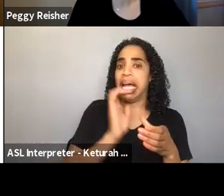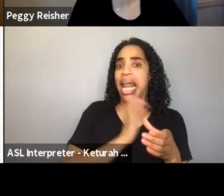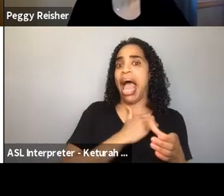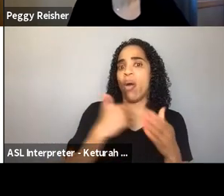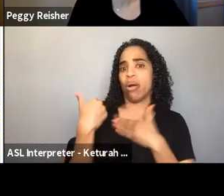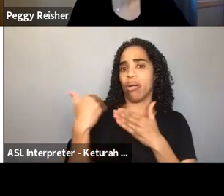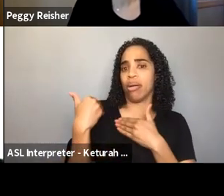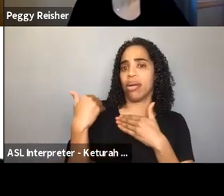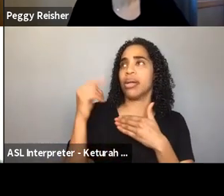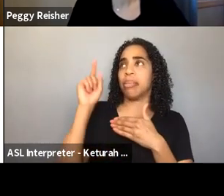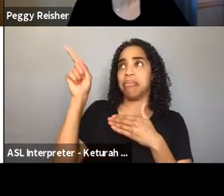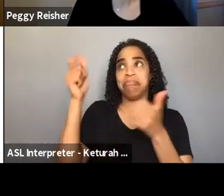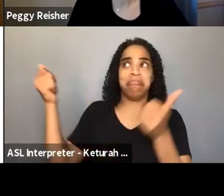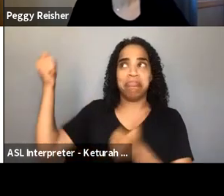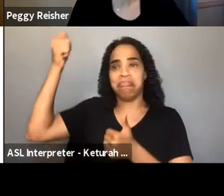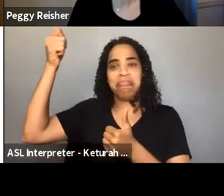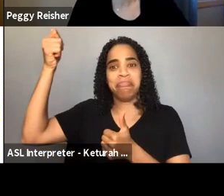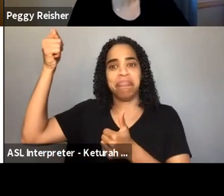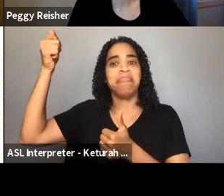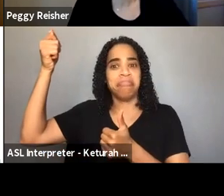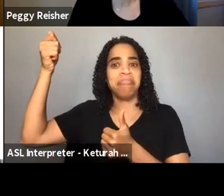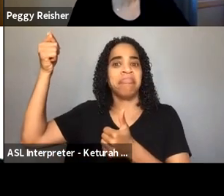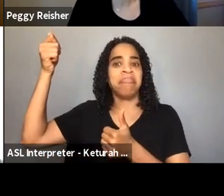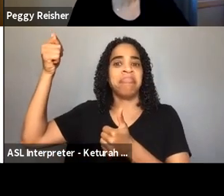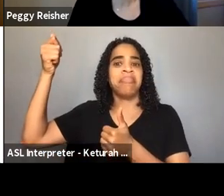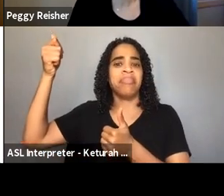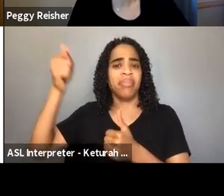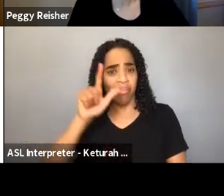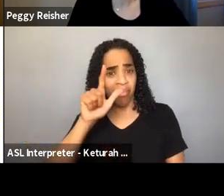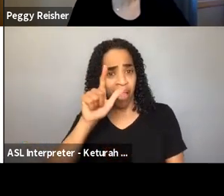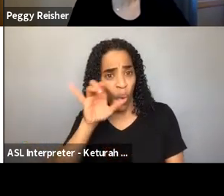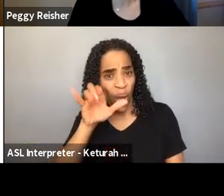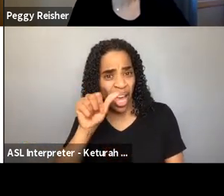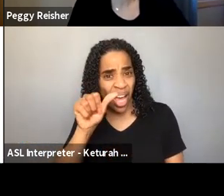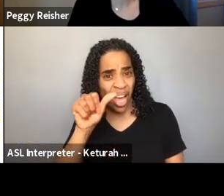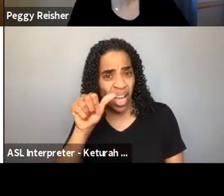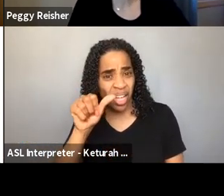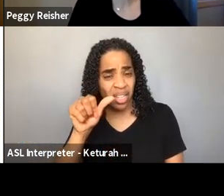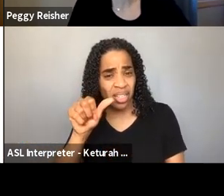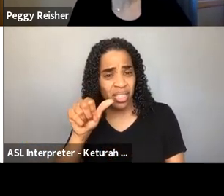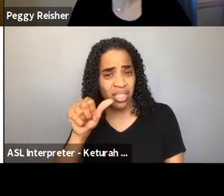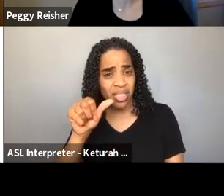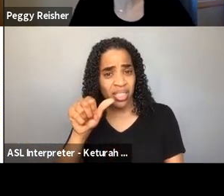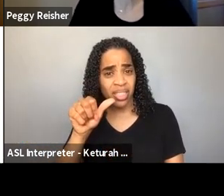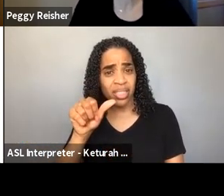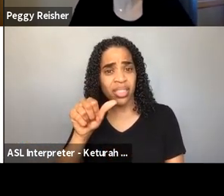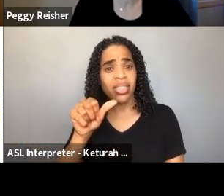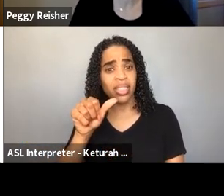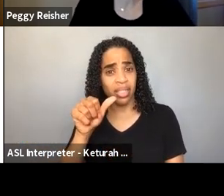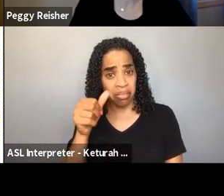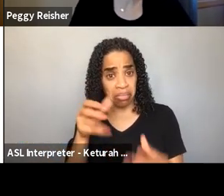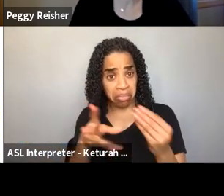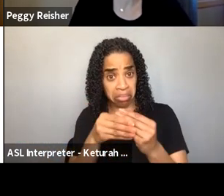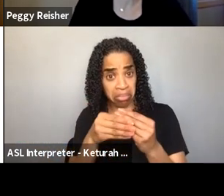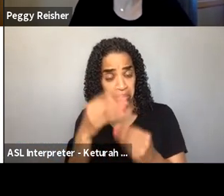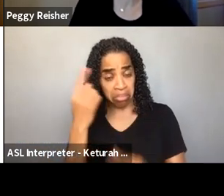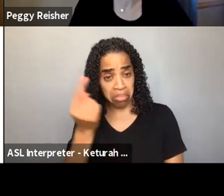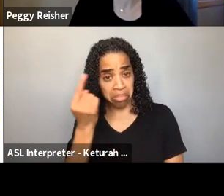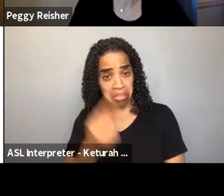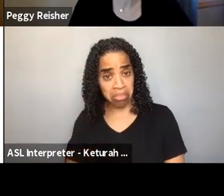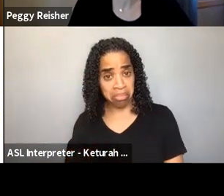at the State Unit on Aging. Loya, would you say that's a decent answer to that